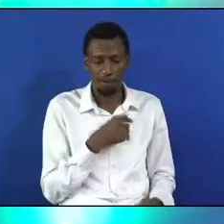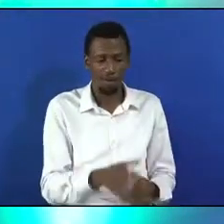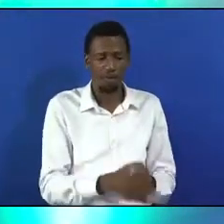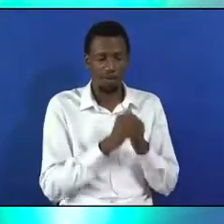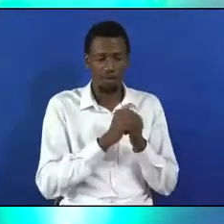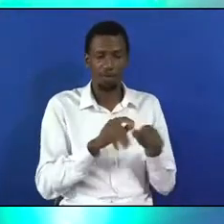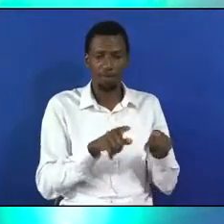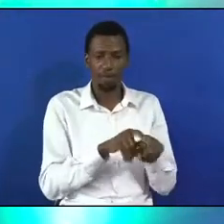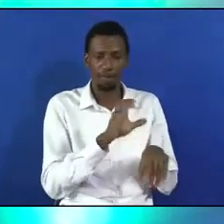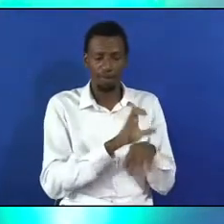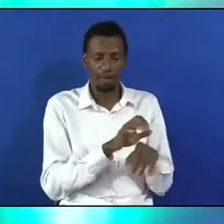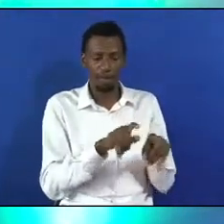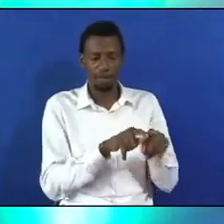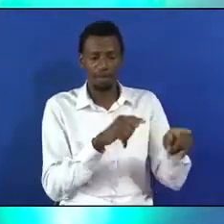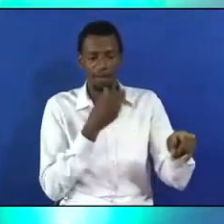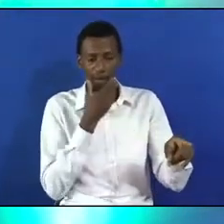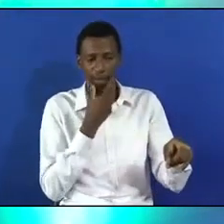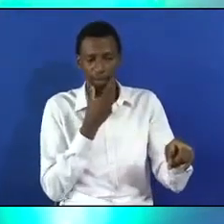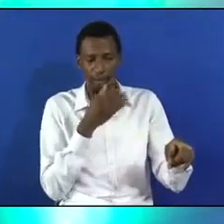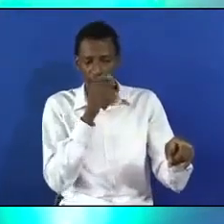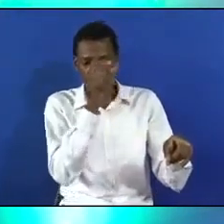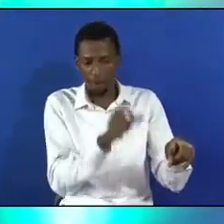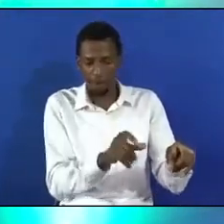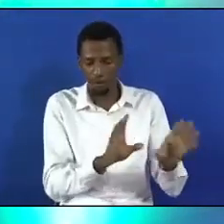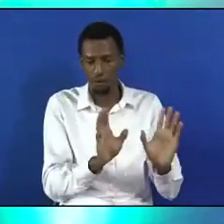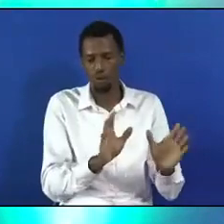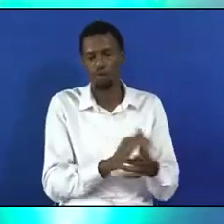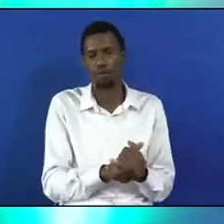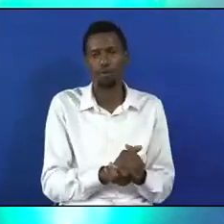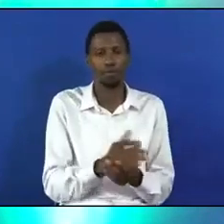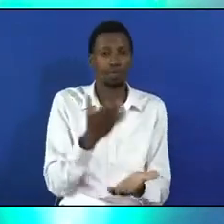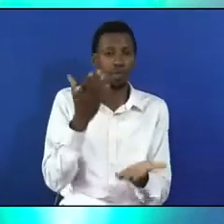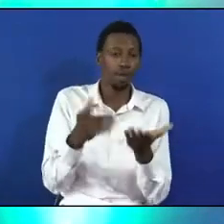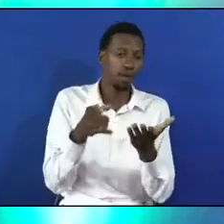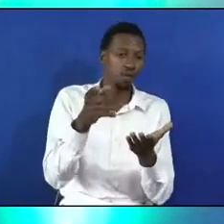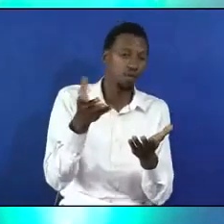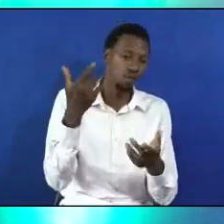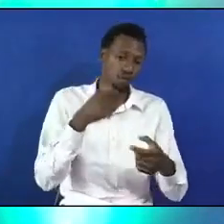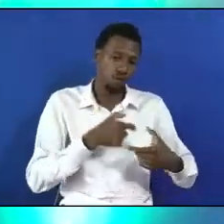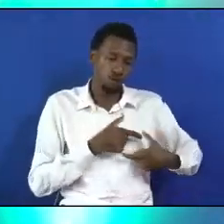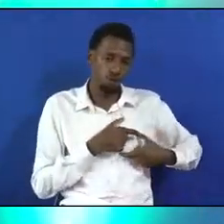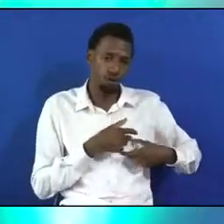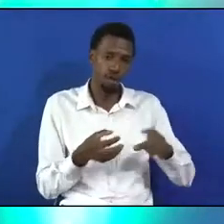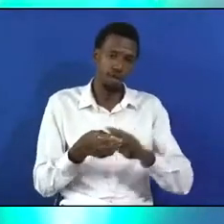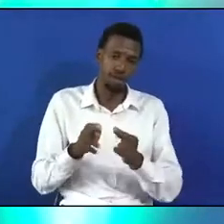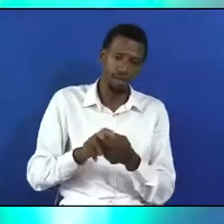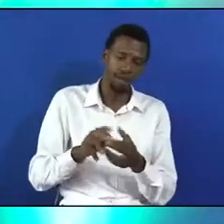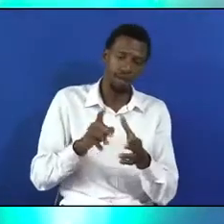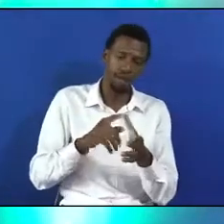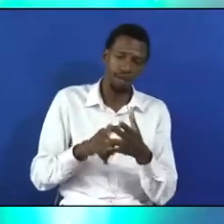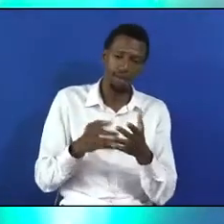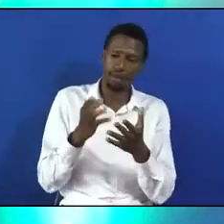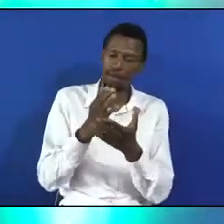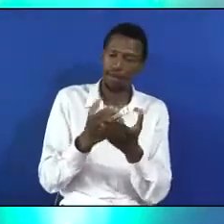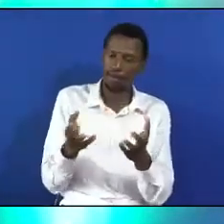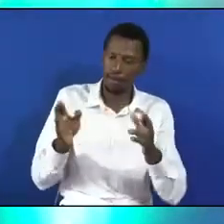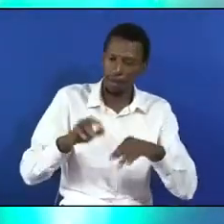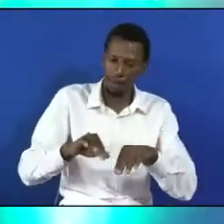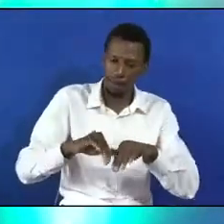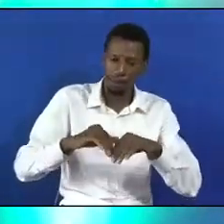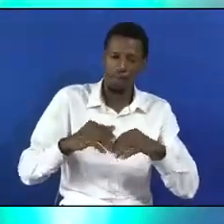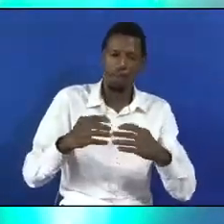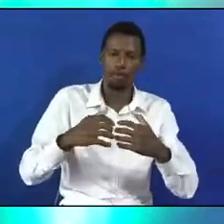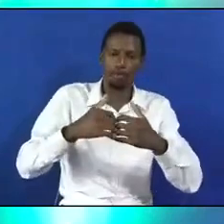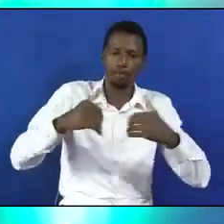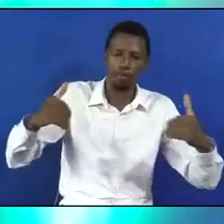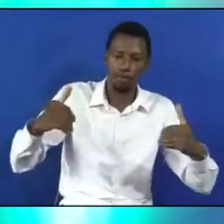church that person worships." Maybe you are in a relationship and something happened, and then you parted away, and then that person